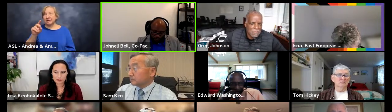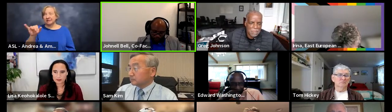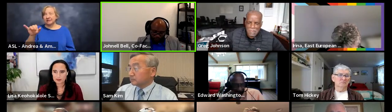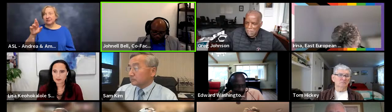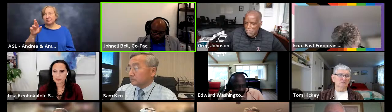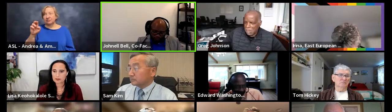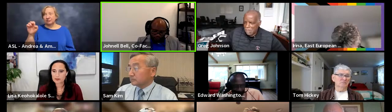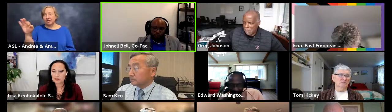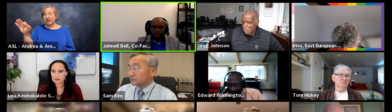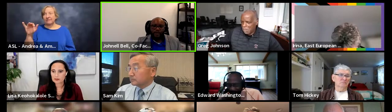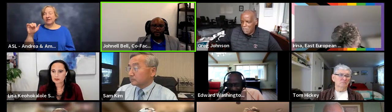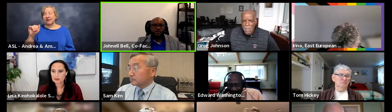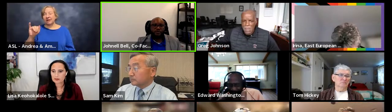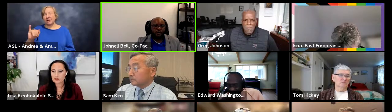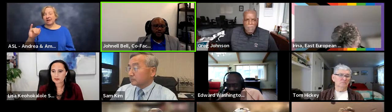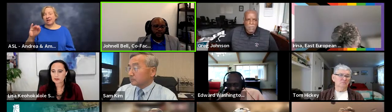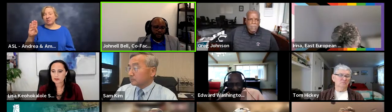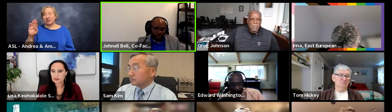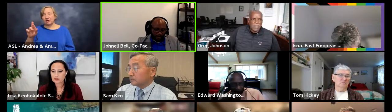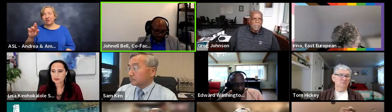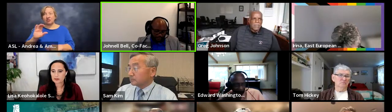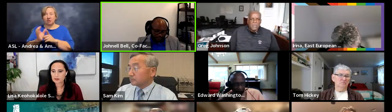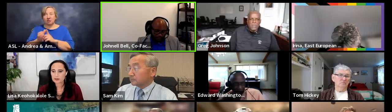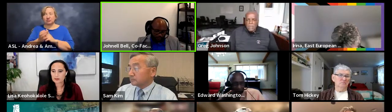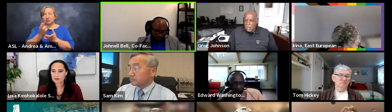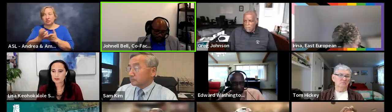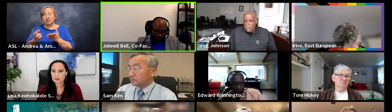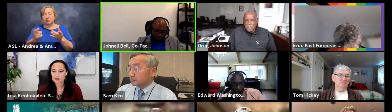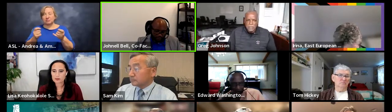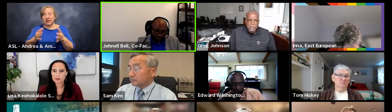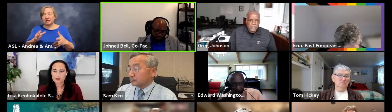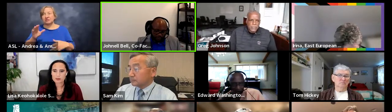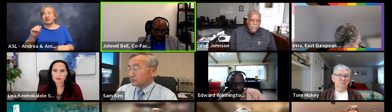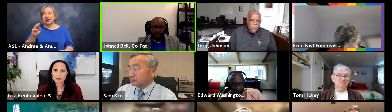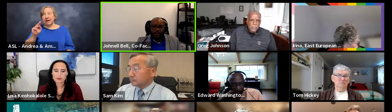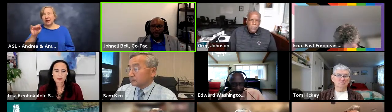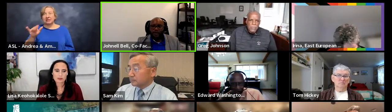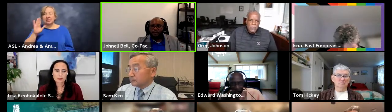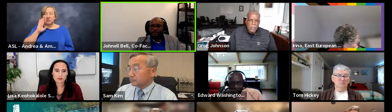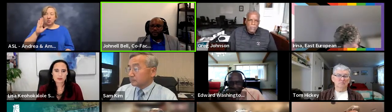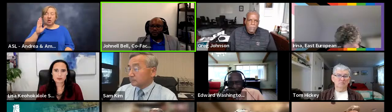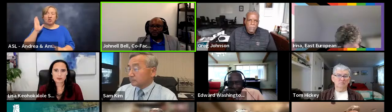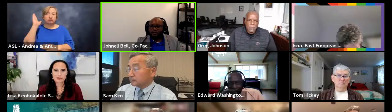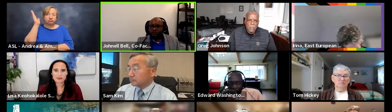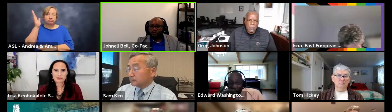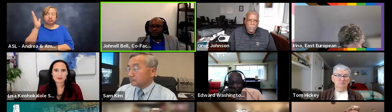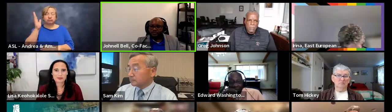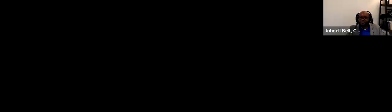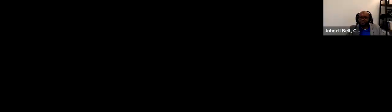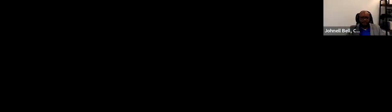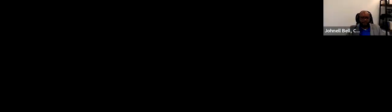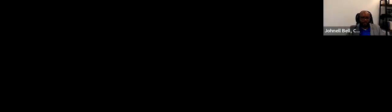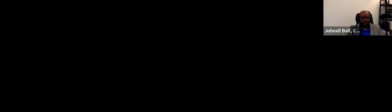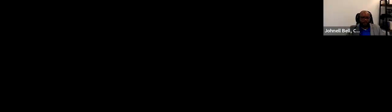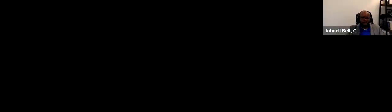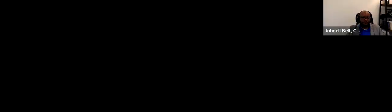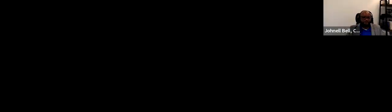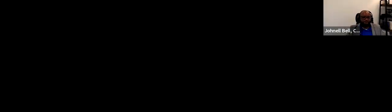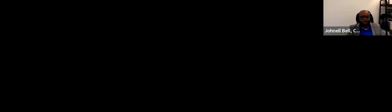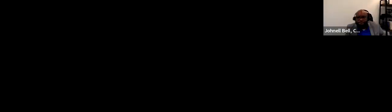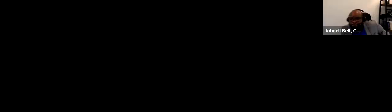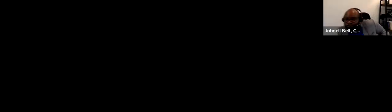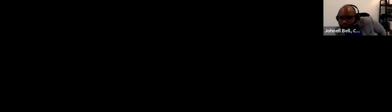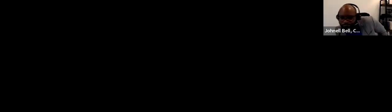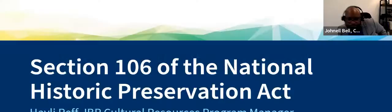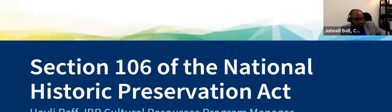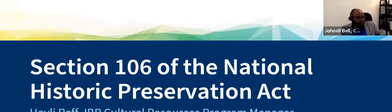IBR Cultural Resource Program Manager. Haley will be coming to present material on Section 106. Welcome, Haley.